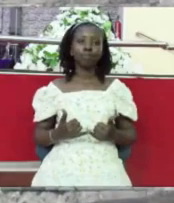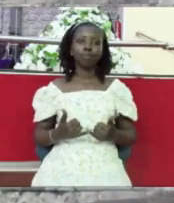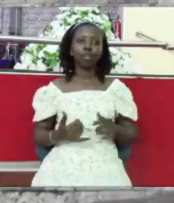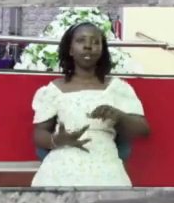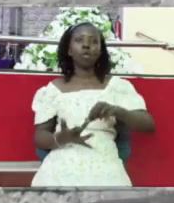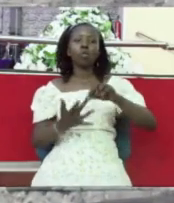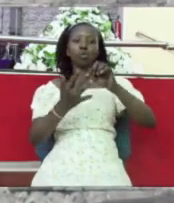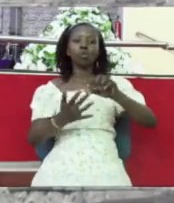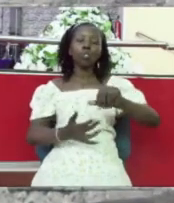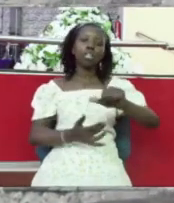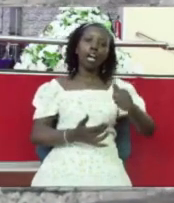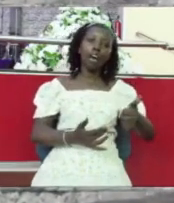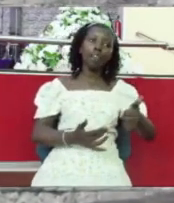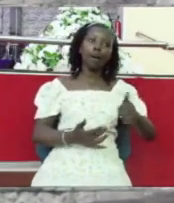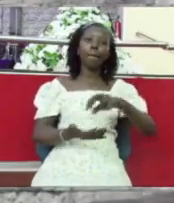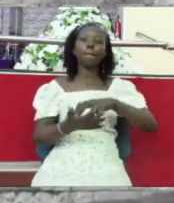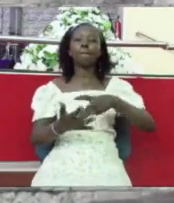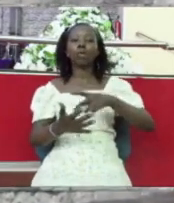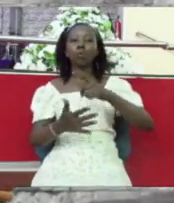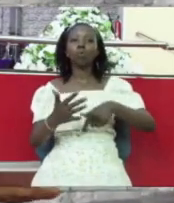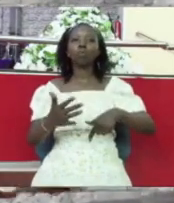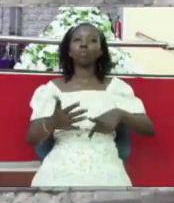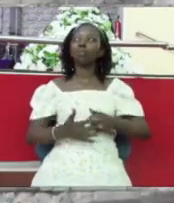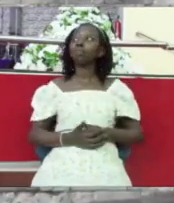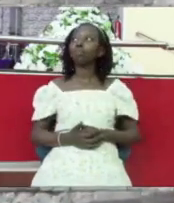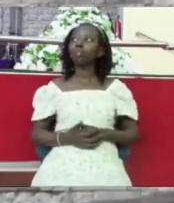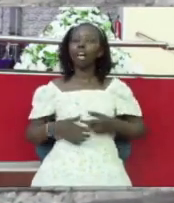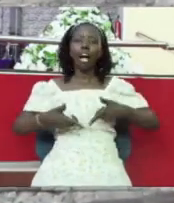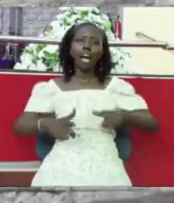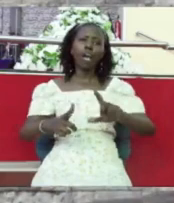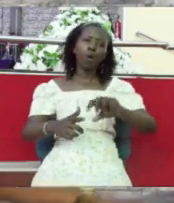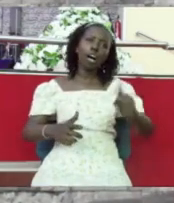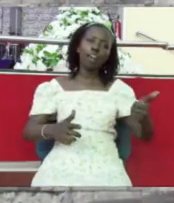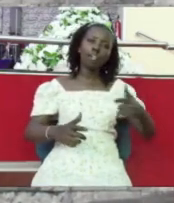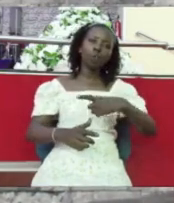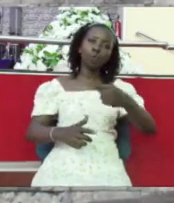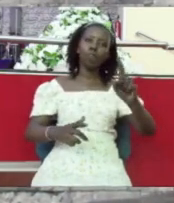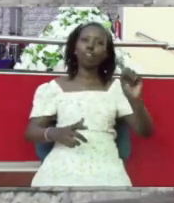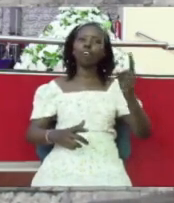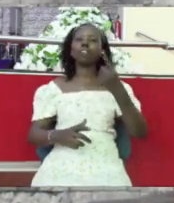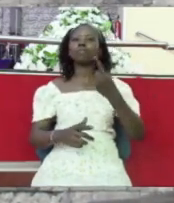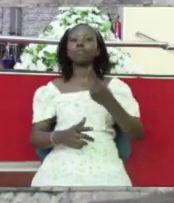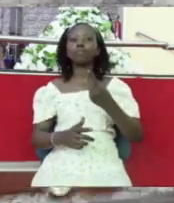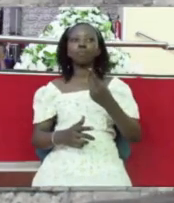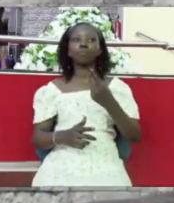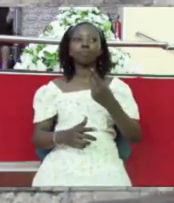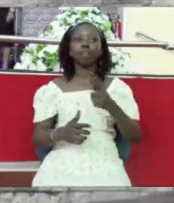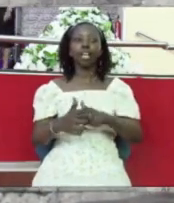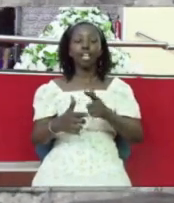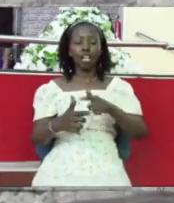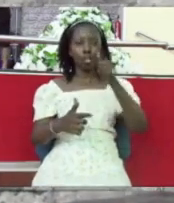one another would mean kupenda wale wengine kushinda wewe. Allow them to go first. Ukawaruhusu wakaende mbele zako. Then you'll come